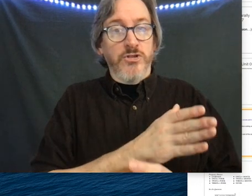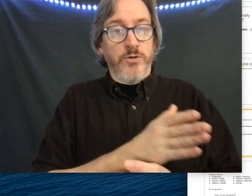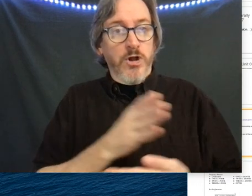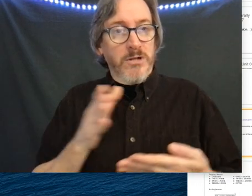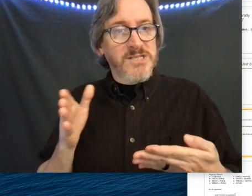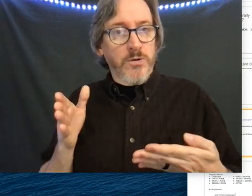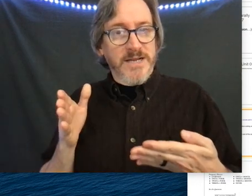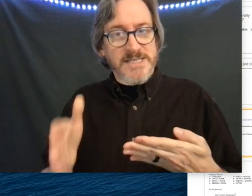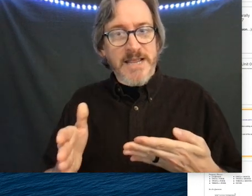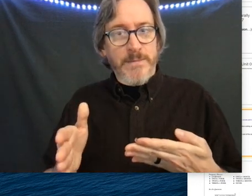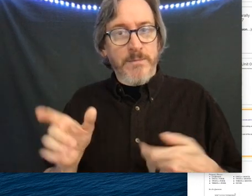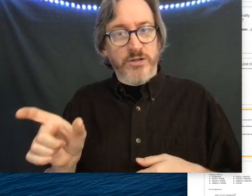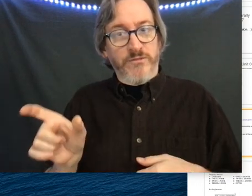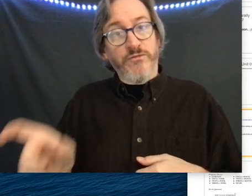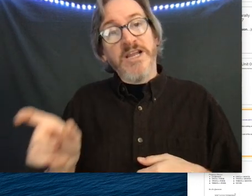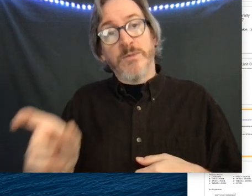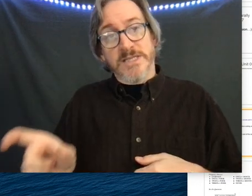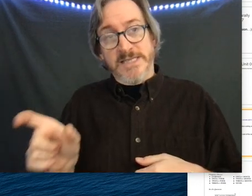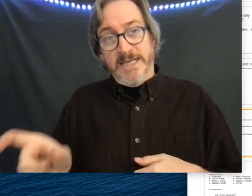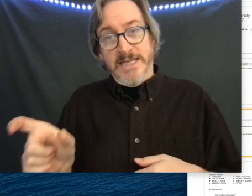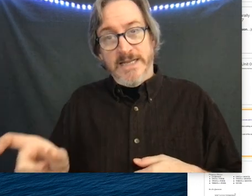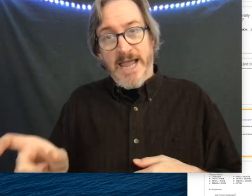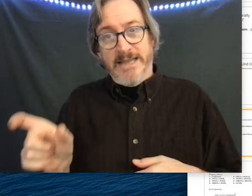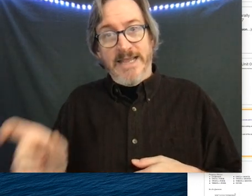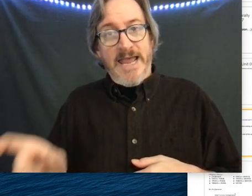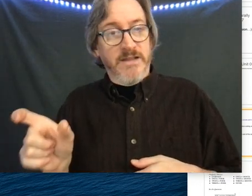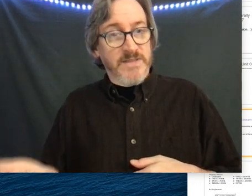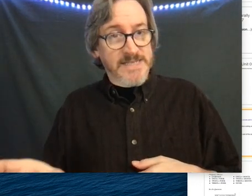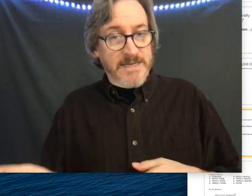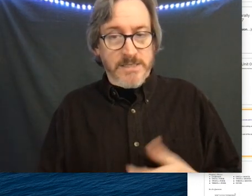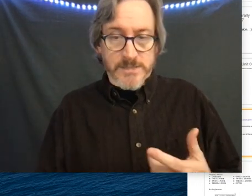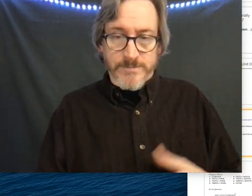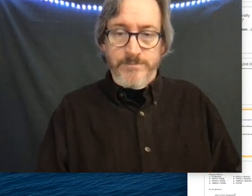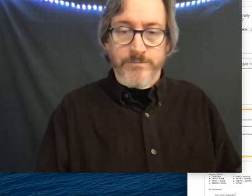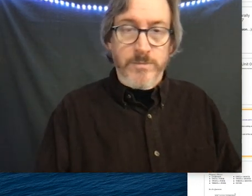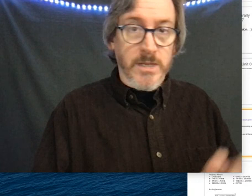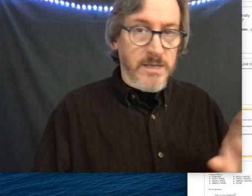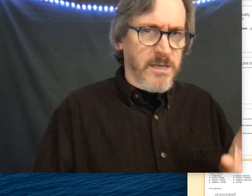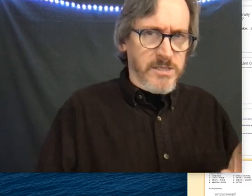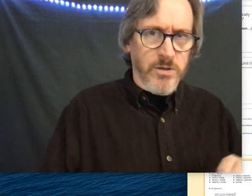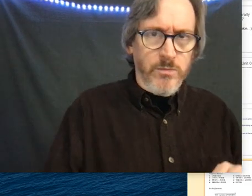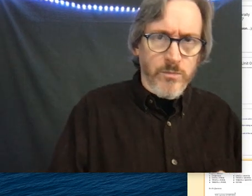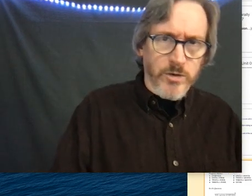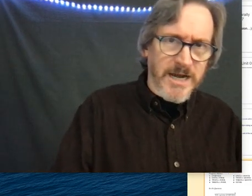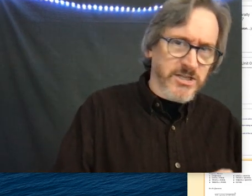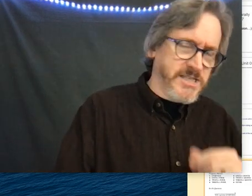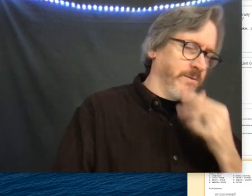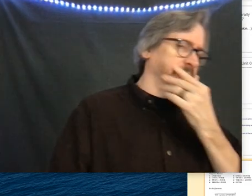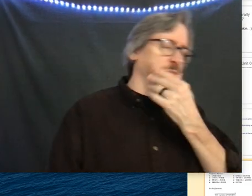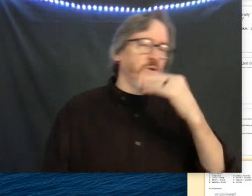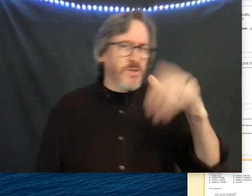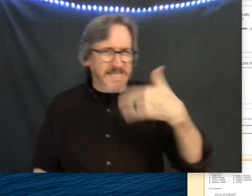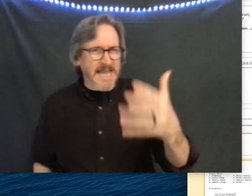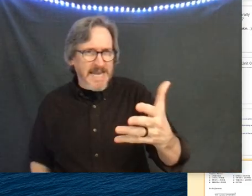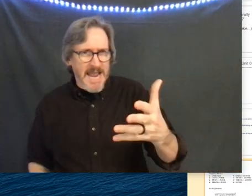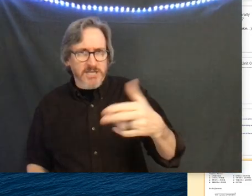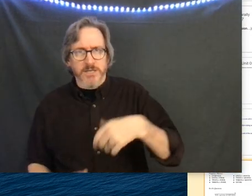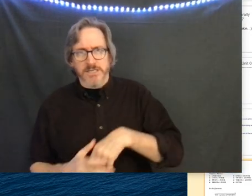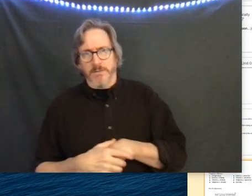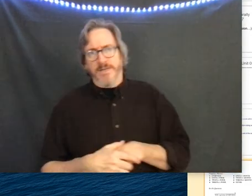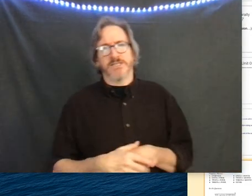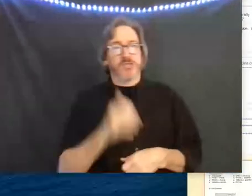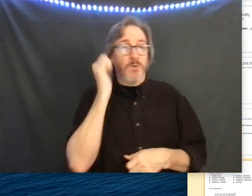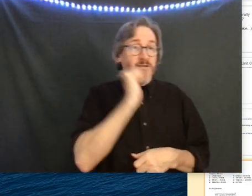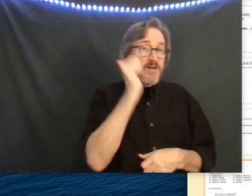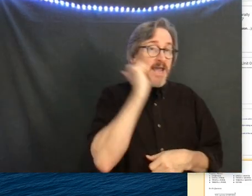And you can also, in a statement, put the frequency at the end of the sentence. So we're going to actually see what we'll see that in action.